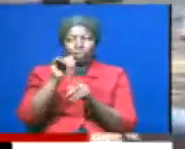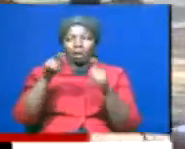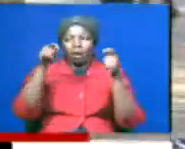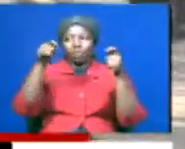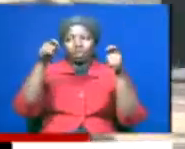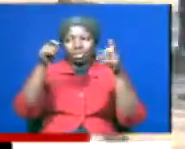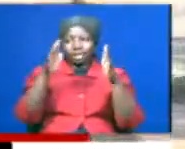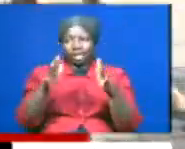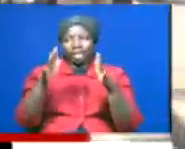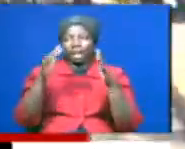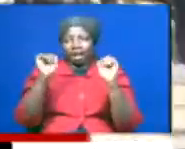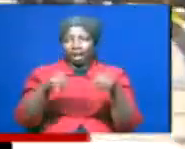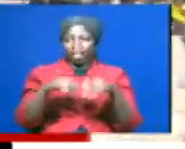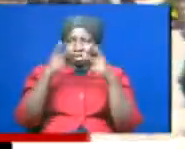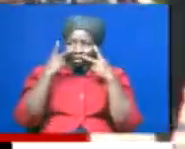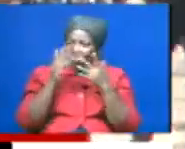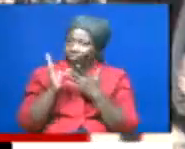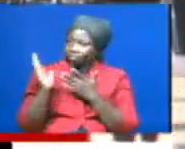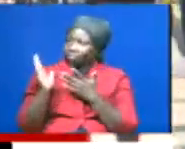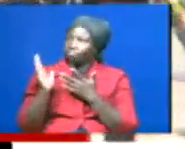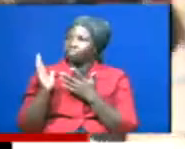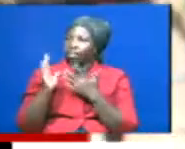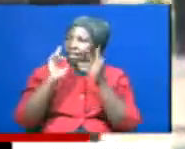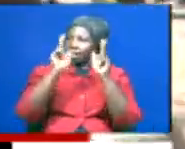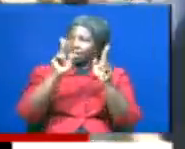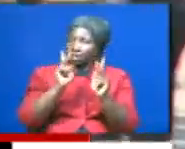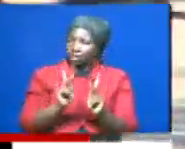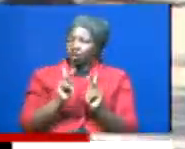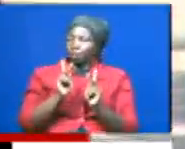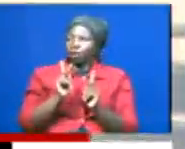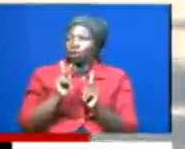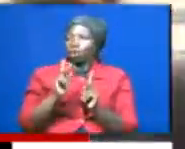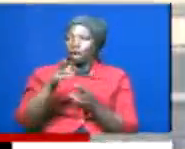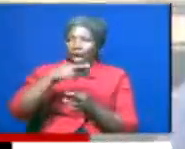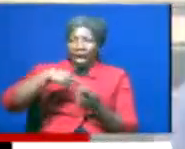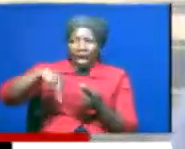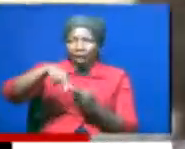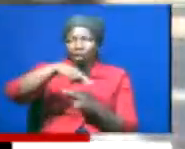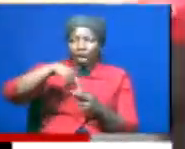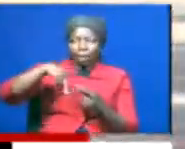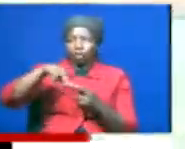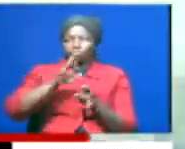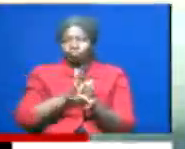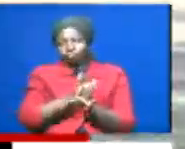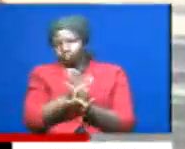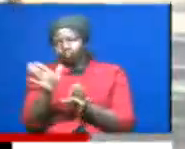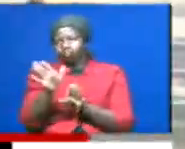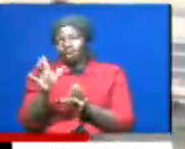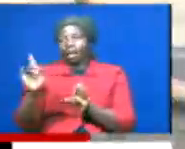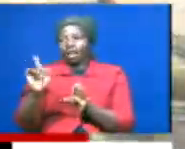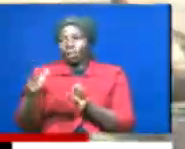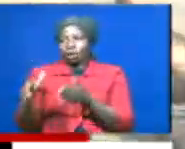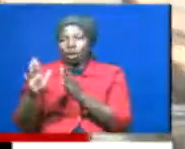I can see behind me, in that is Kisumu Boys roundabout, like I've indicated, the intersection point between the Nairobi Road